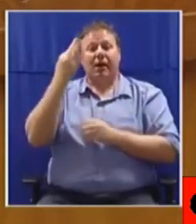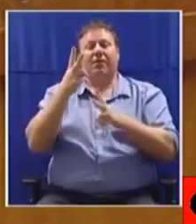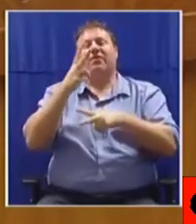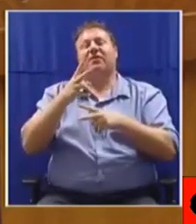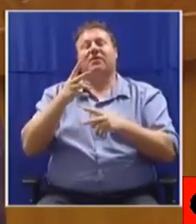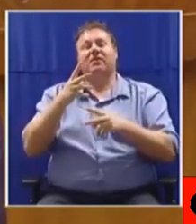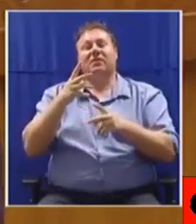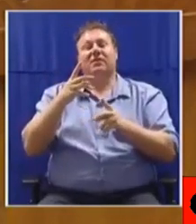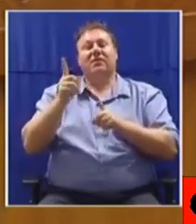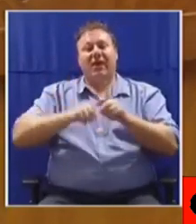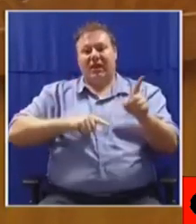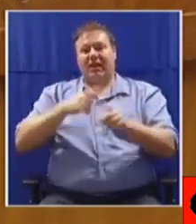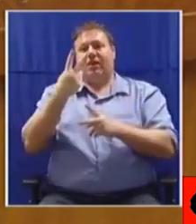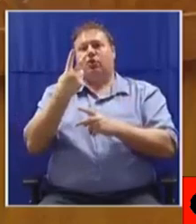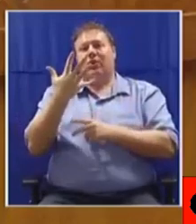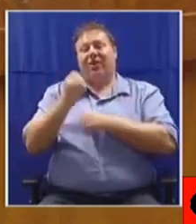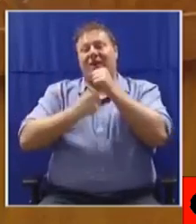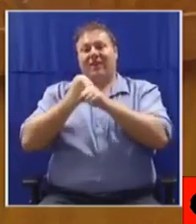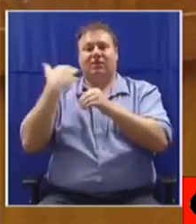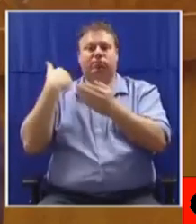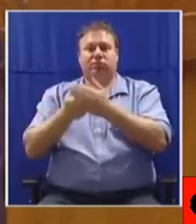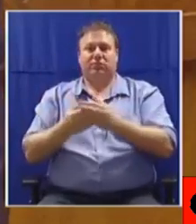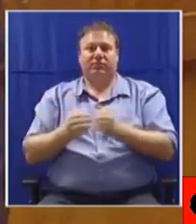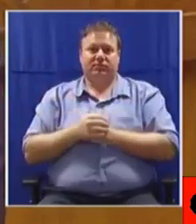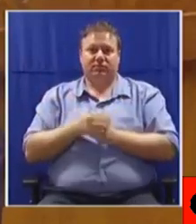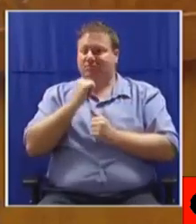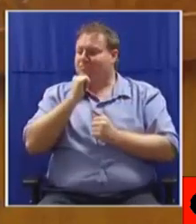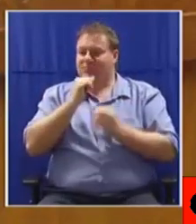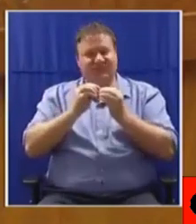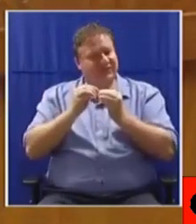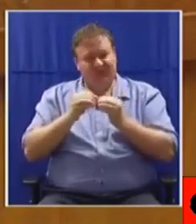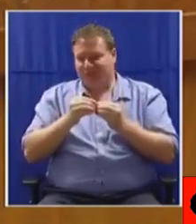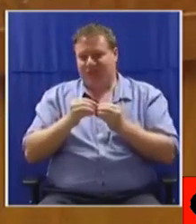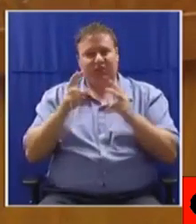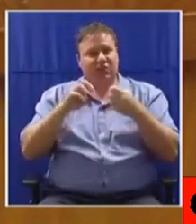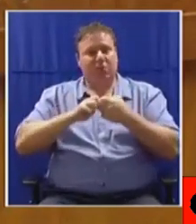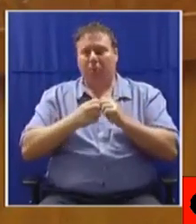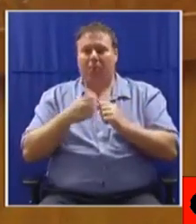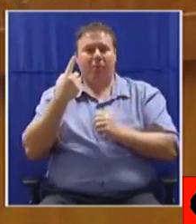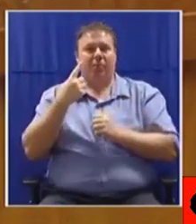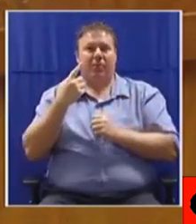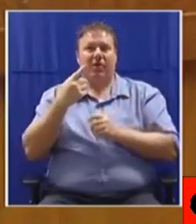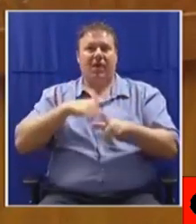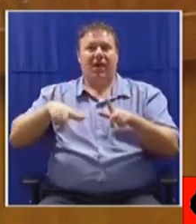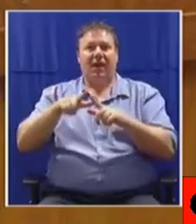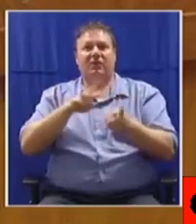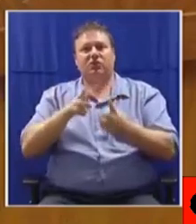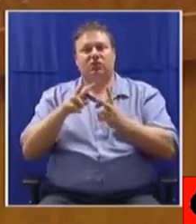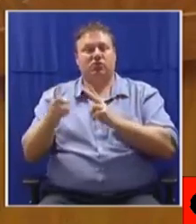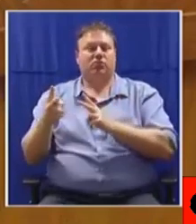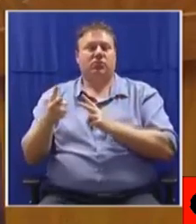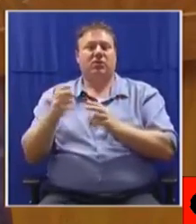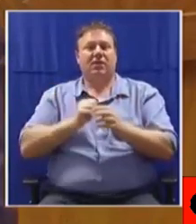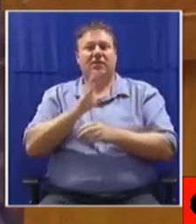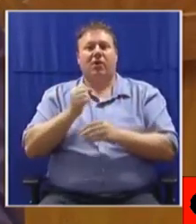the root causes of why land reform and land restitution in South Africa is not working and why it has not moved at a pace